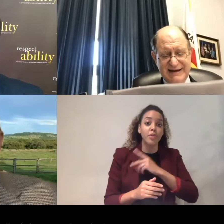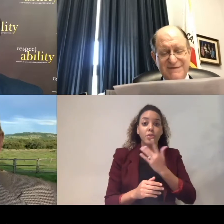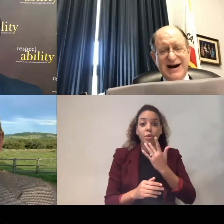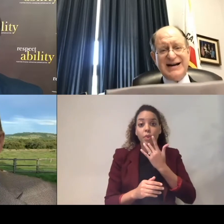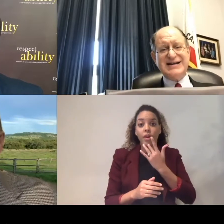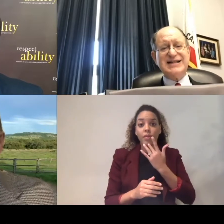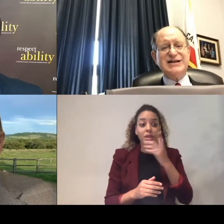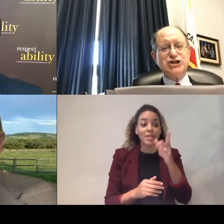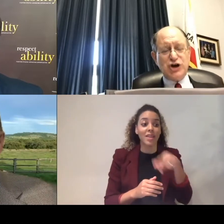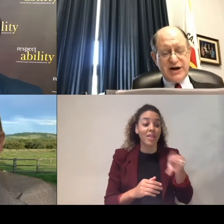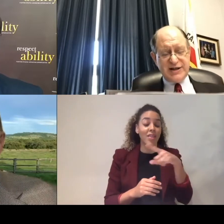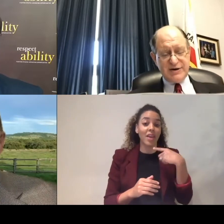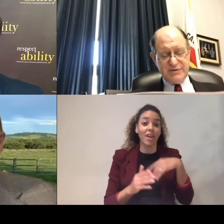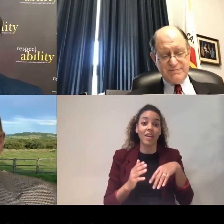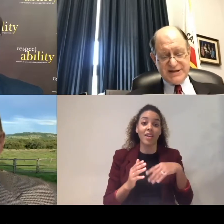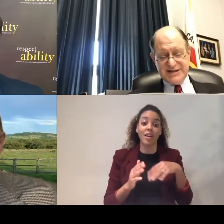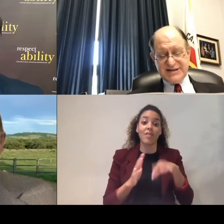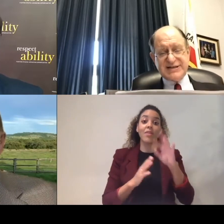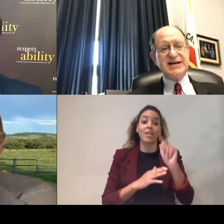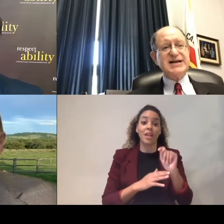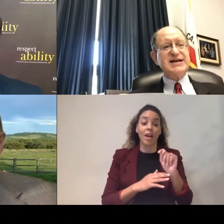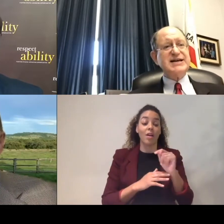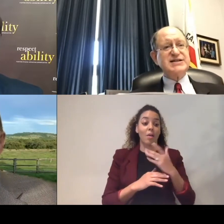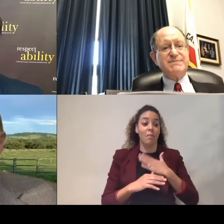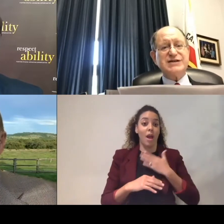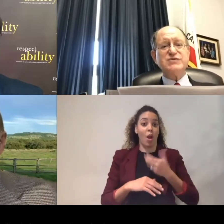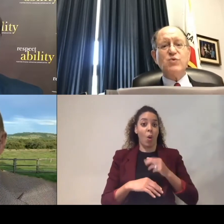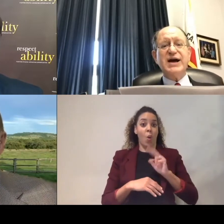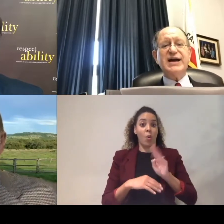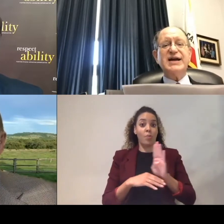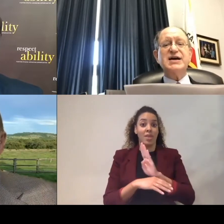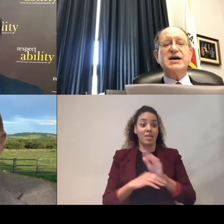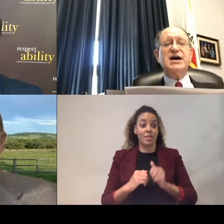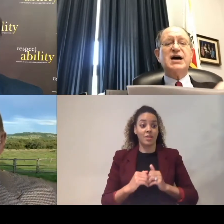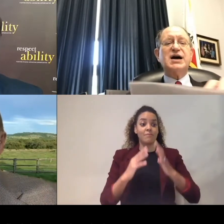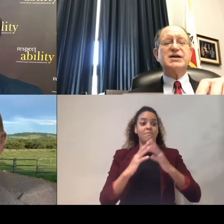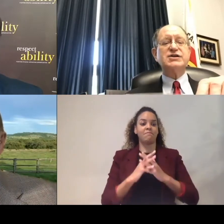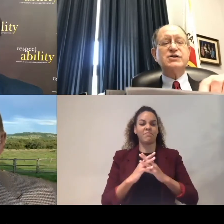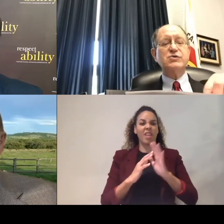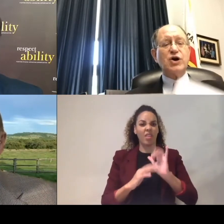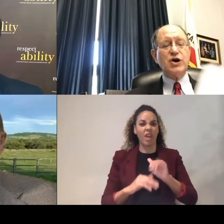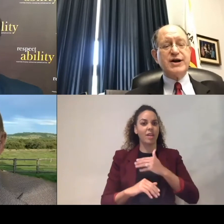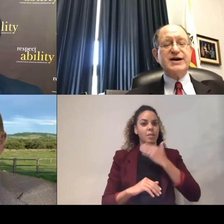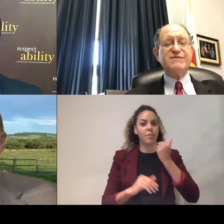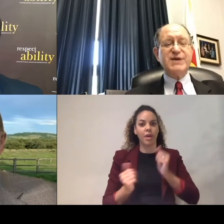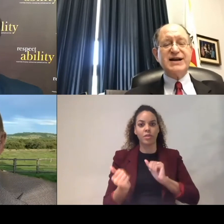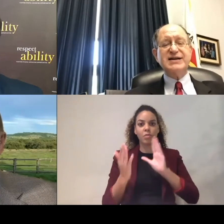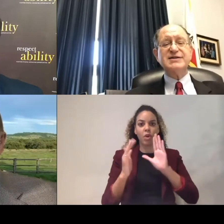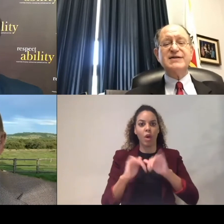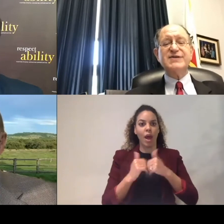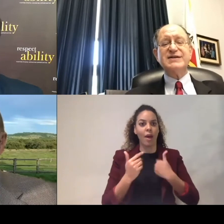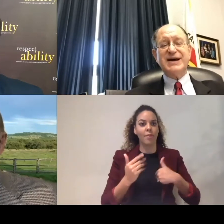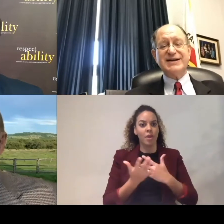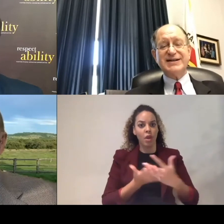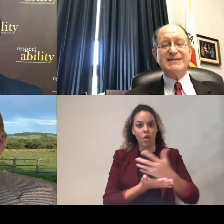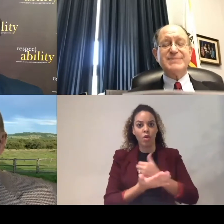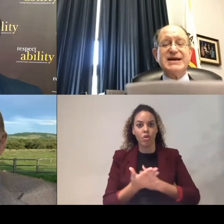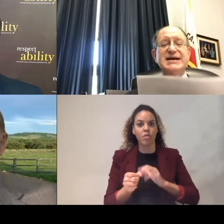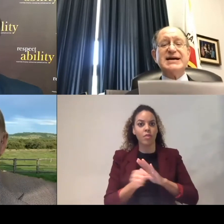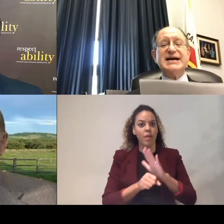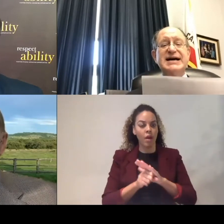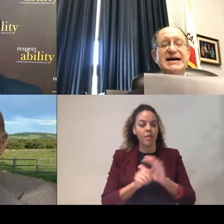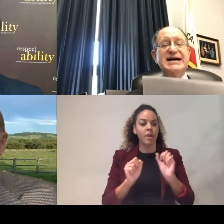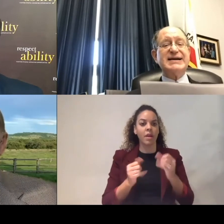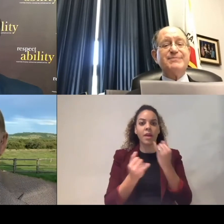they find that starting their own business is the best way to earn enough money to live independently.